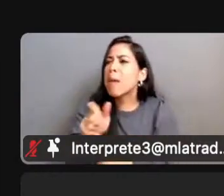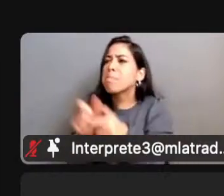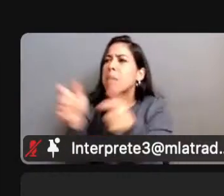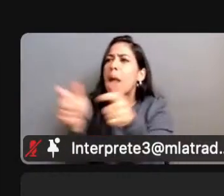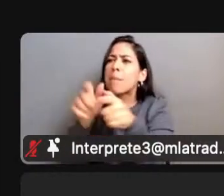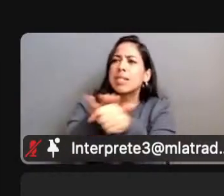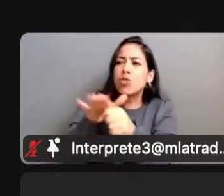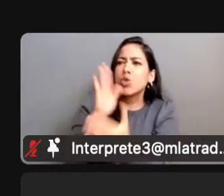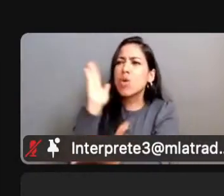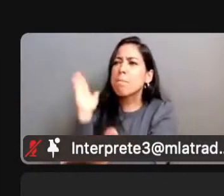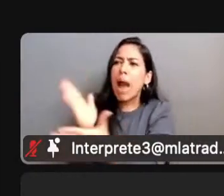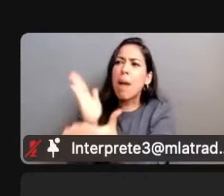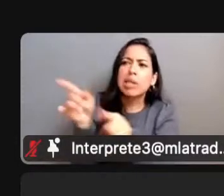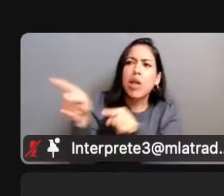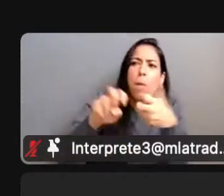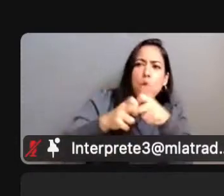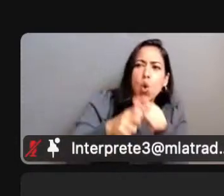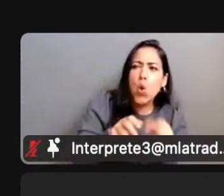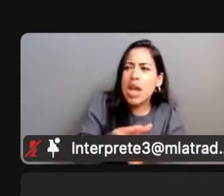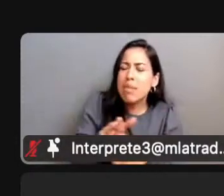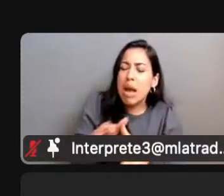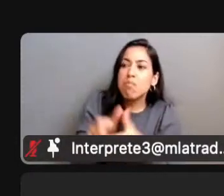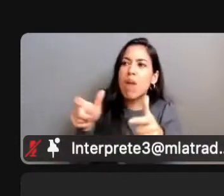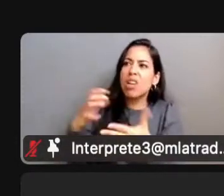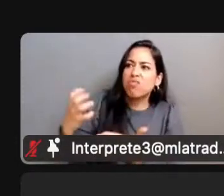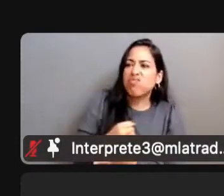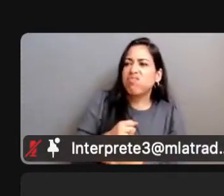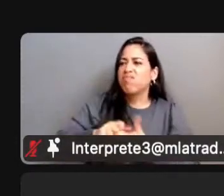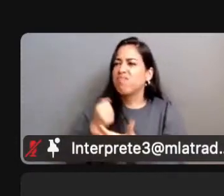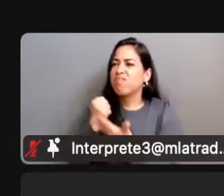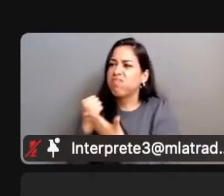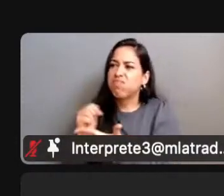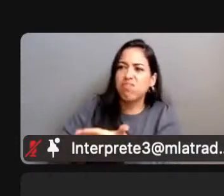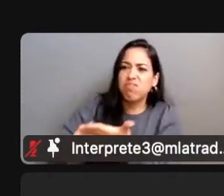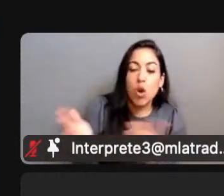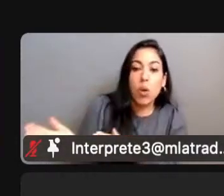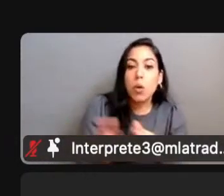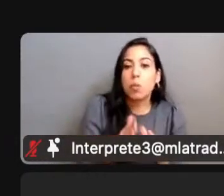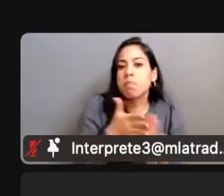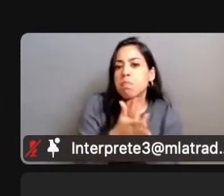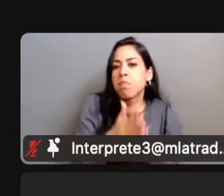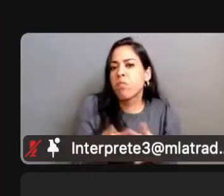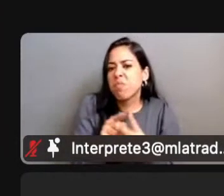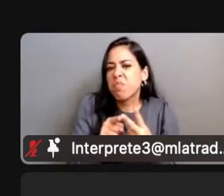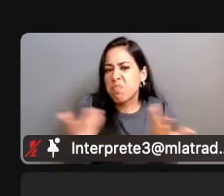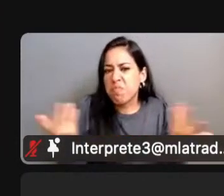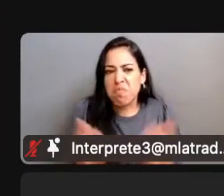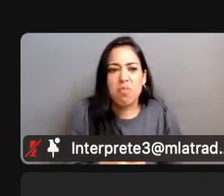of the numerous situations, problematic situations.